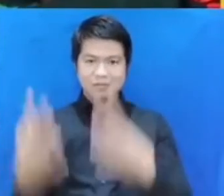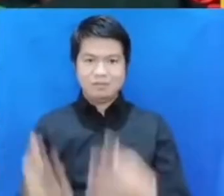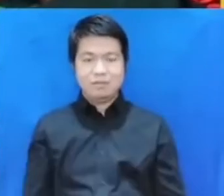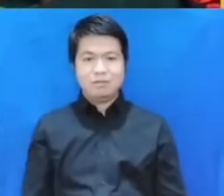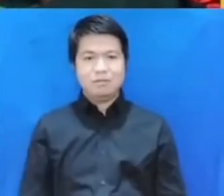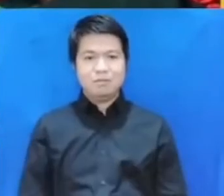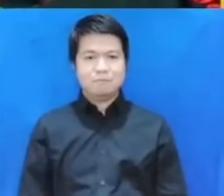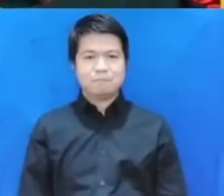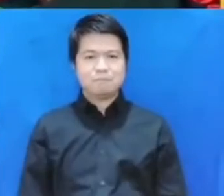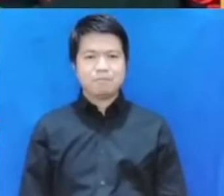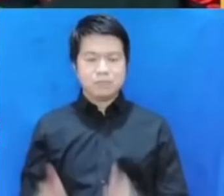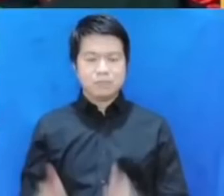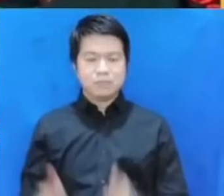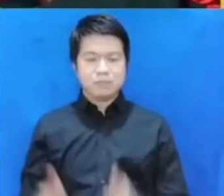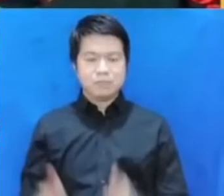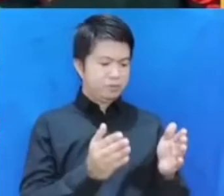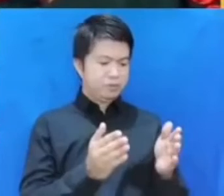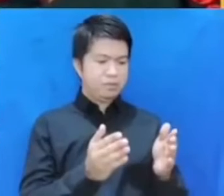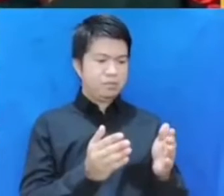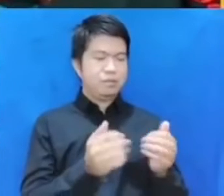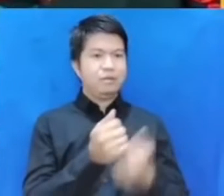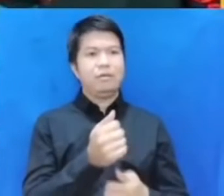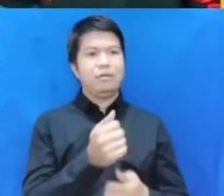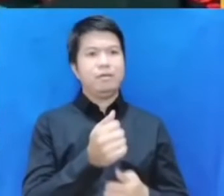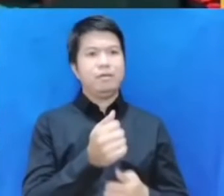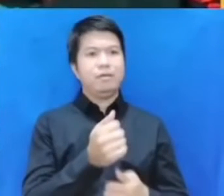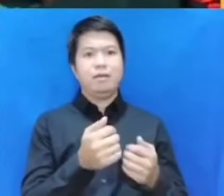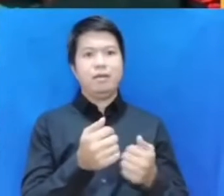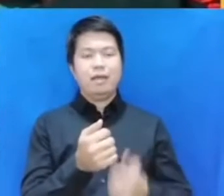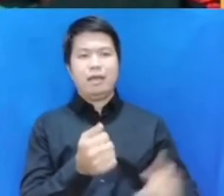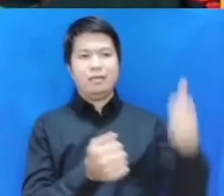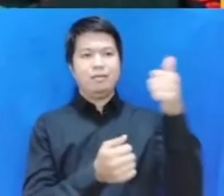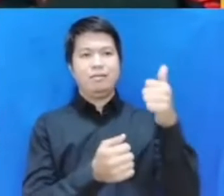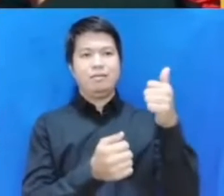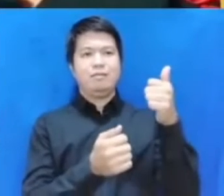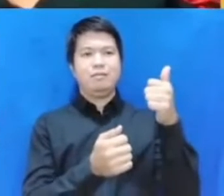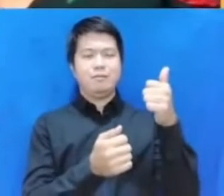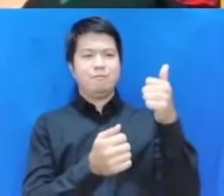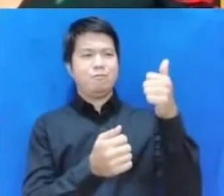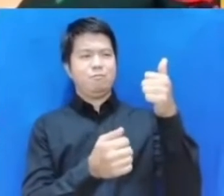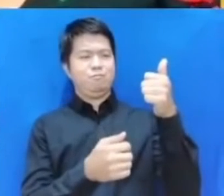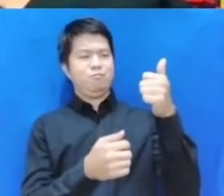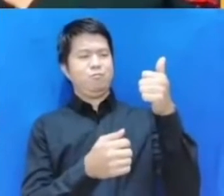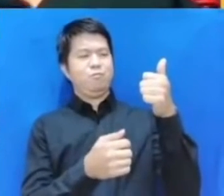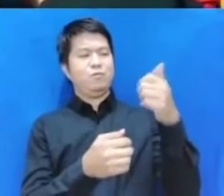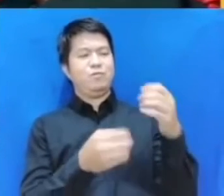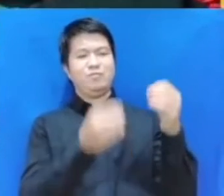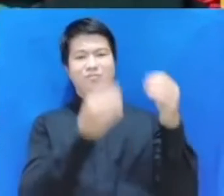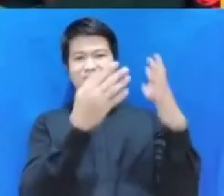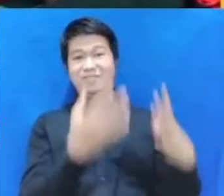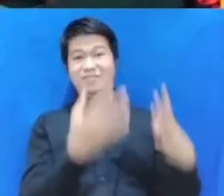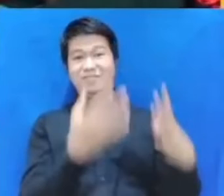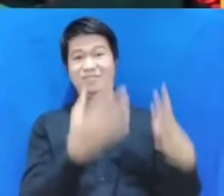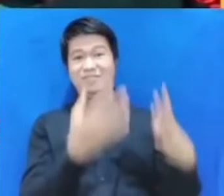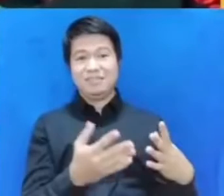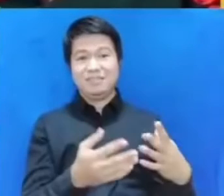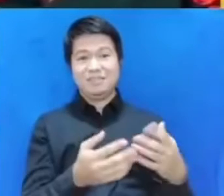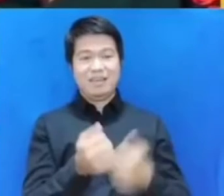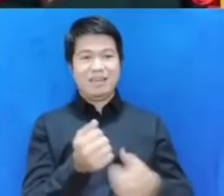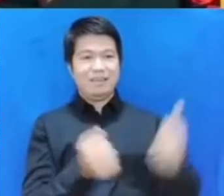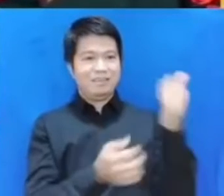the highly proficient teacher naman po. So for highly proficient teachers, yan po yung summary of